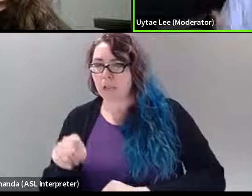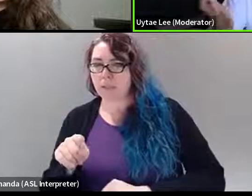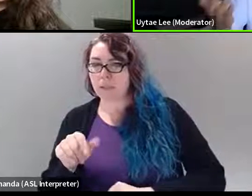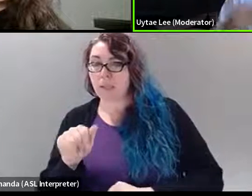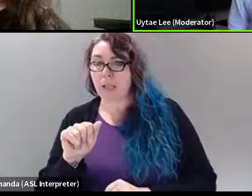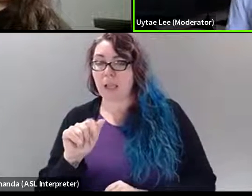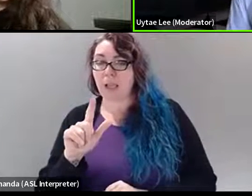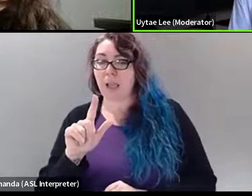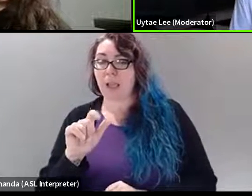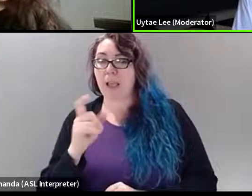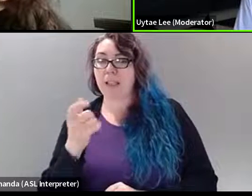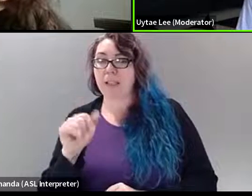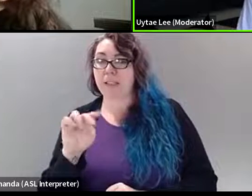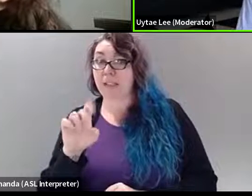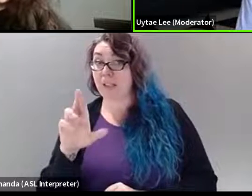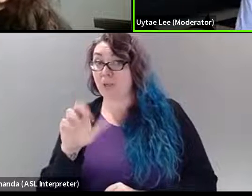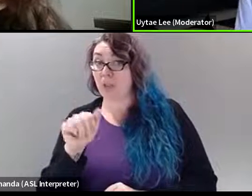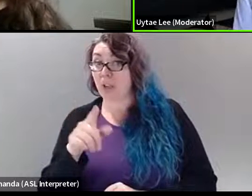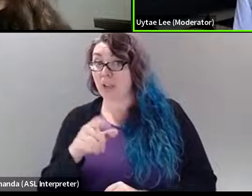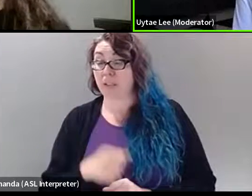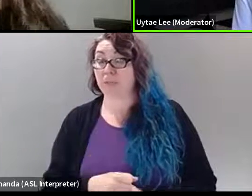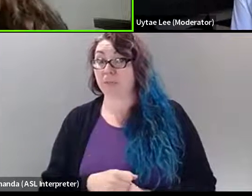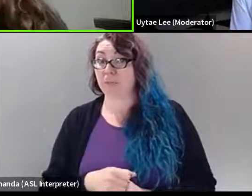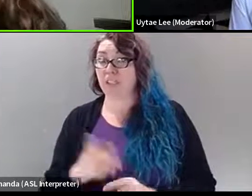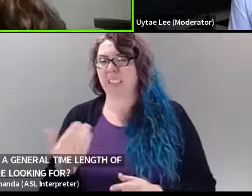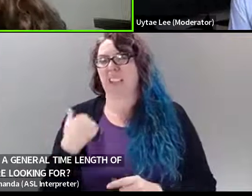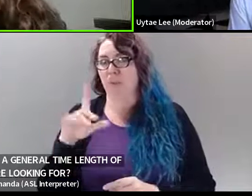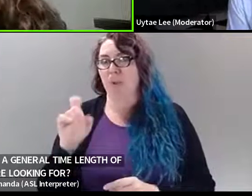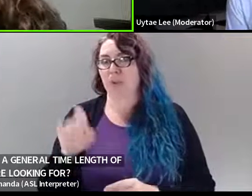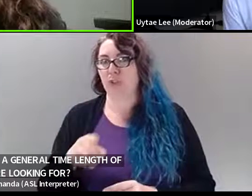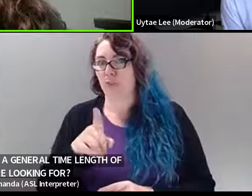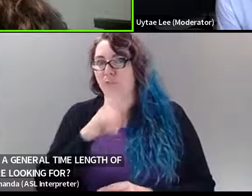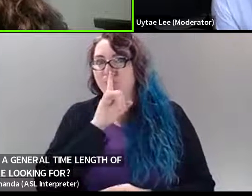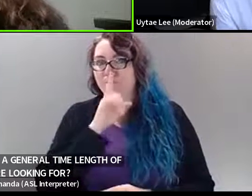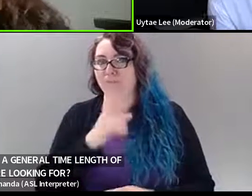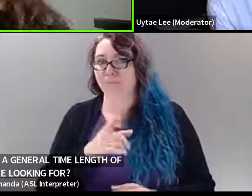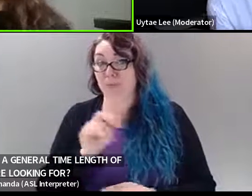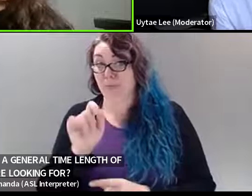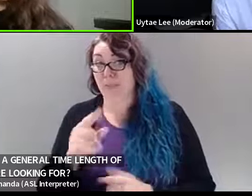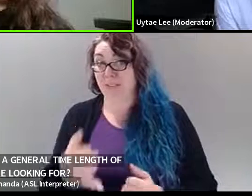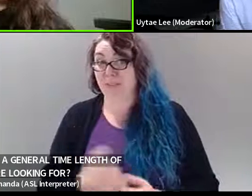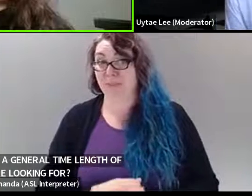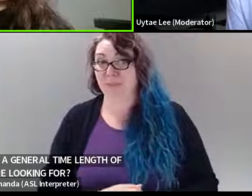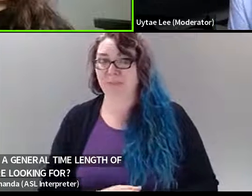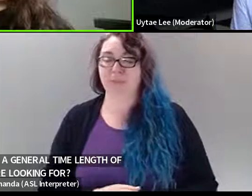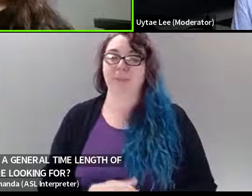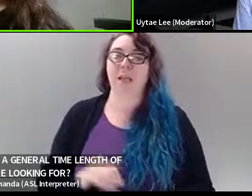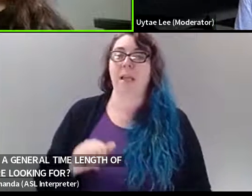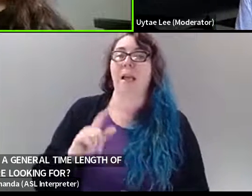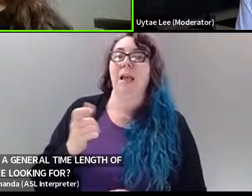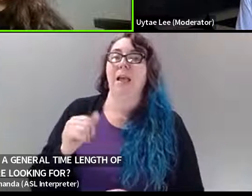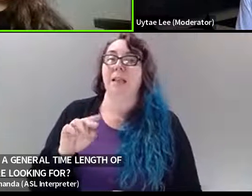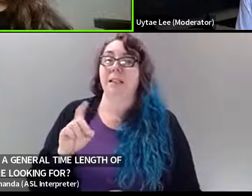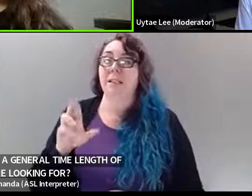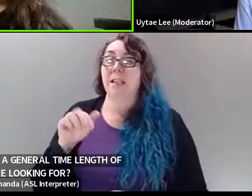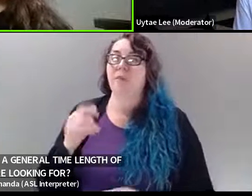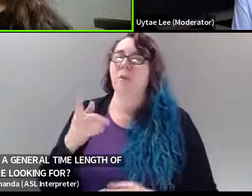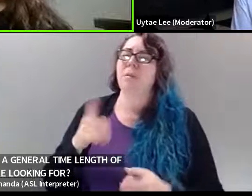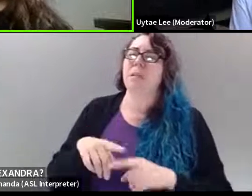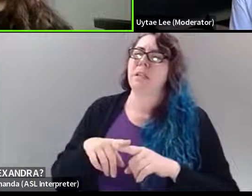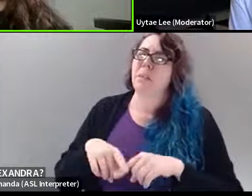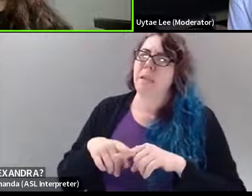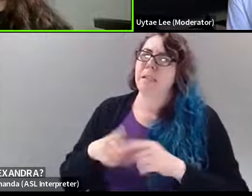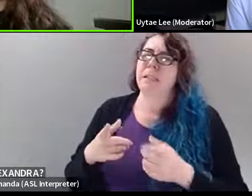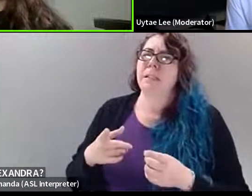Alexandra, because I didn't give you an opportunity to ask the last time? Yeah. Well, that kind of depends if we're looking at a commission or an